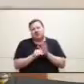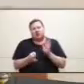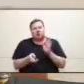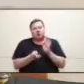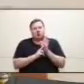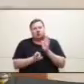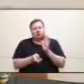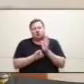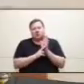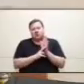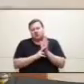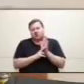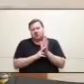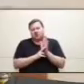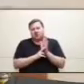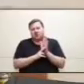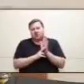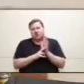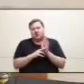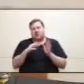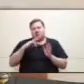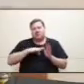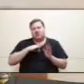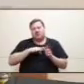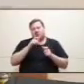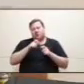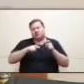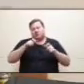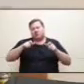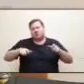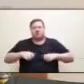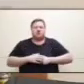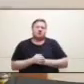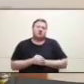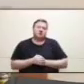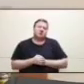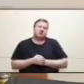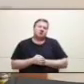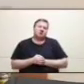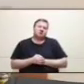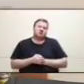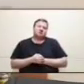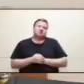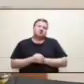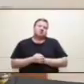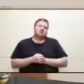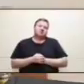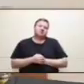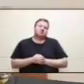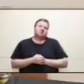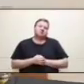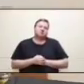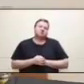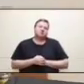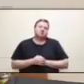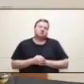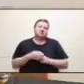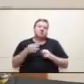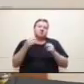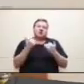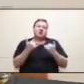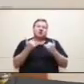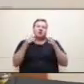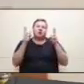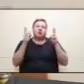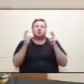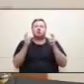registering eligible beneficiaries. Now the question is, when you get to the issue that has to